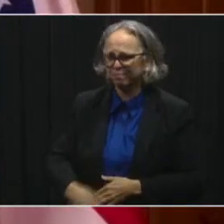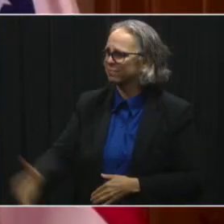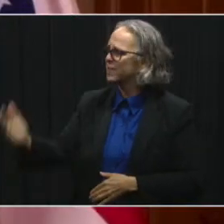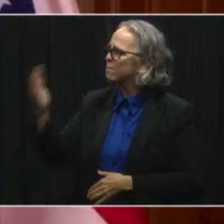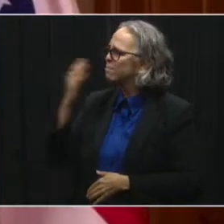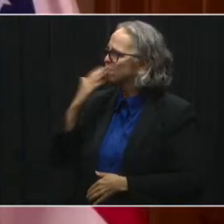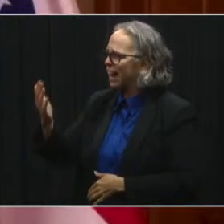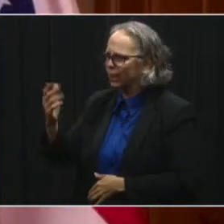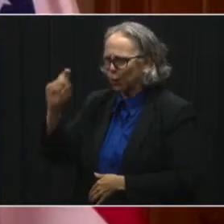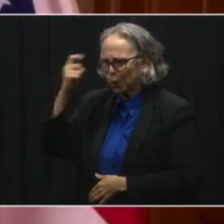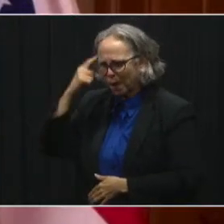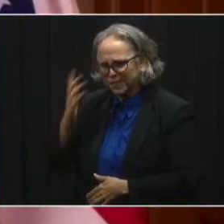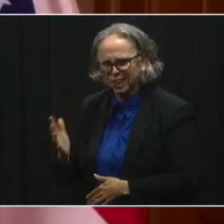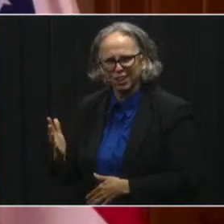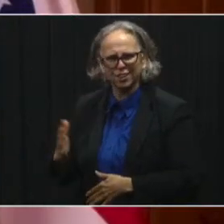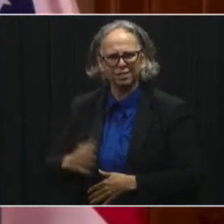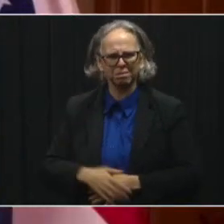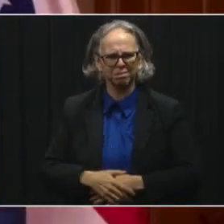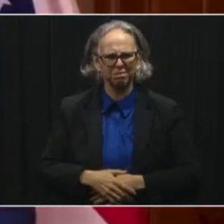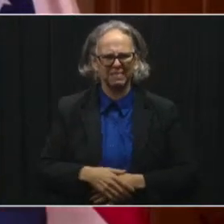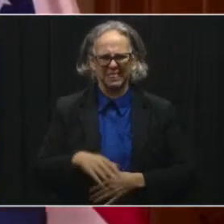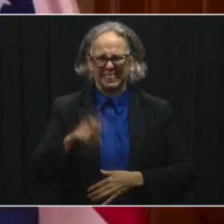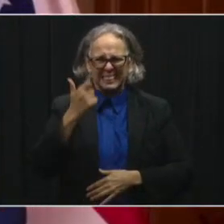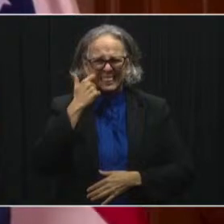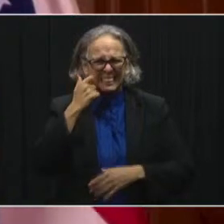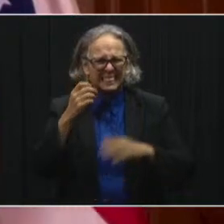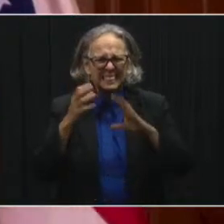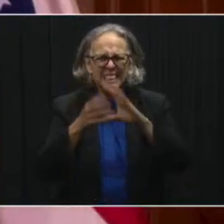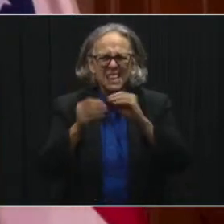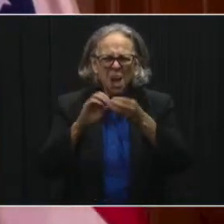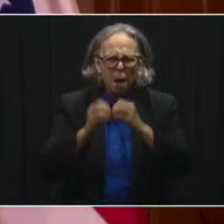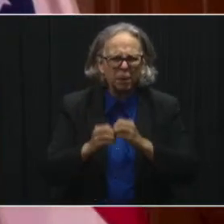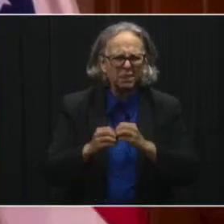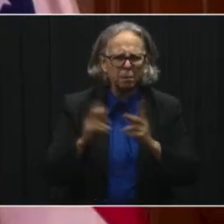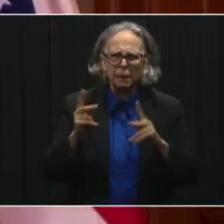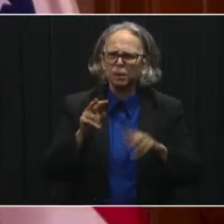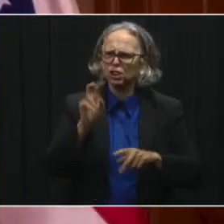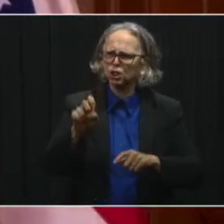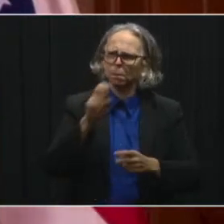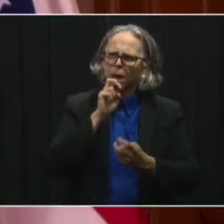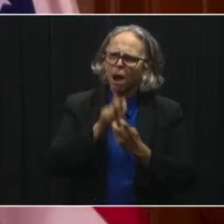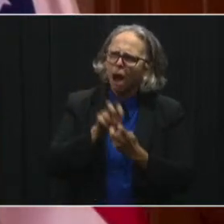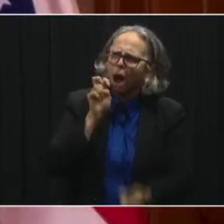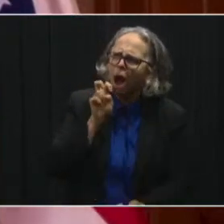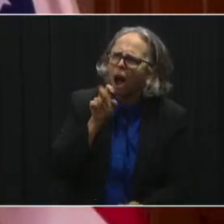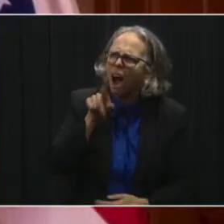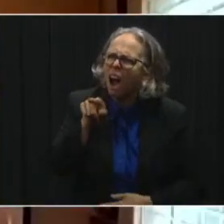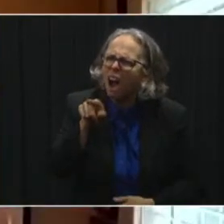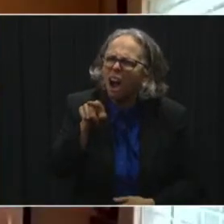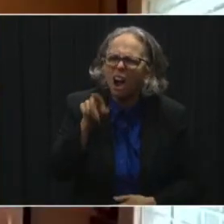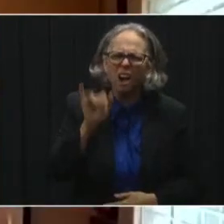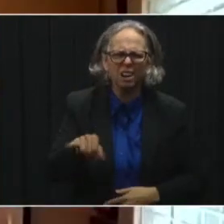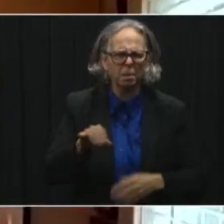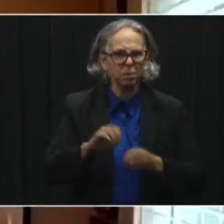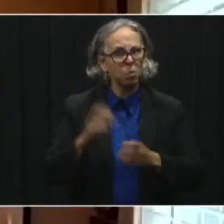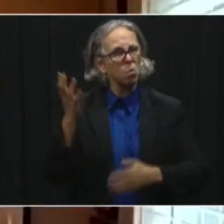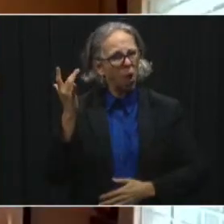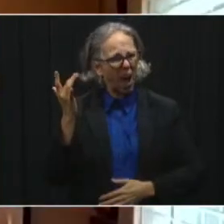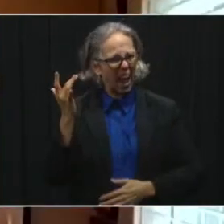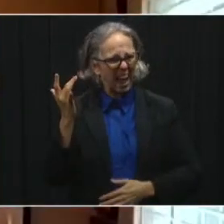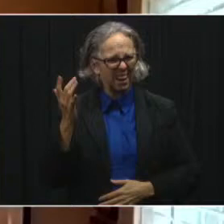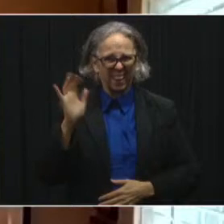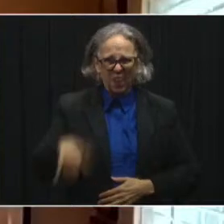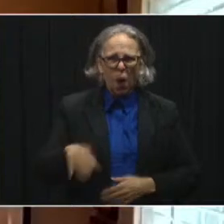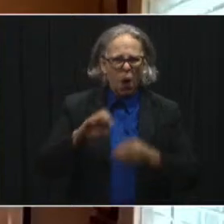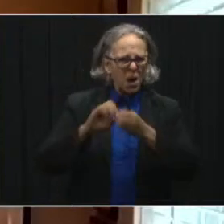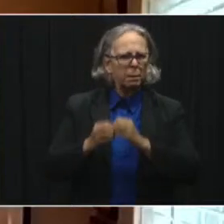should really grab our attention because they tell us that if you're young and unvaccinated, it's